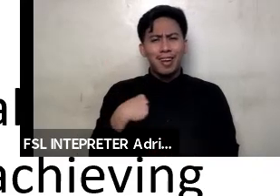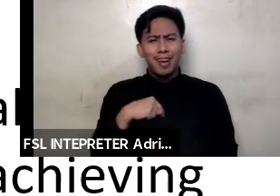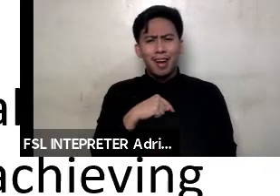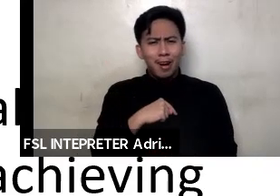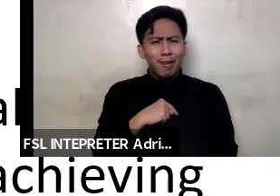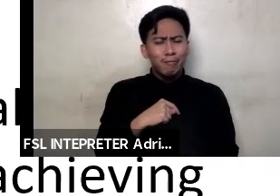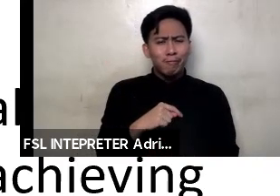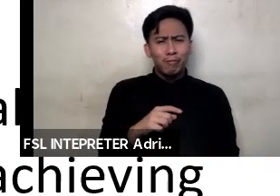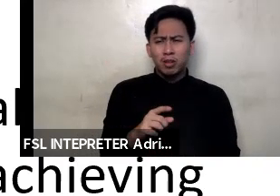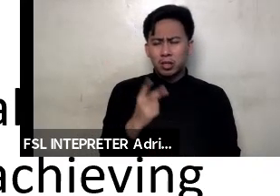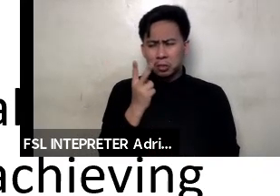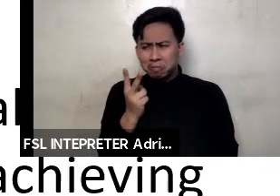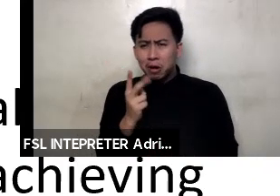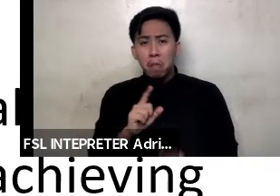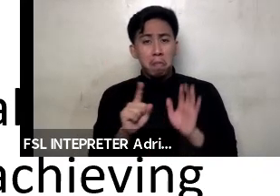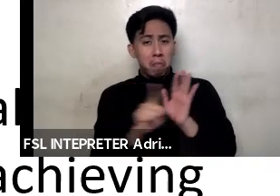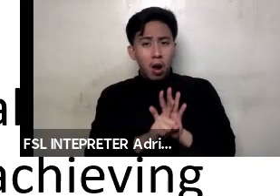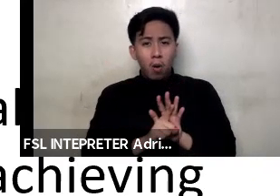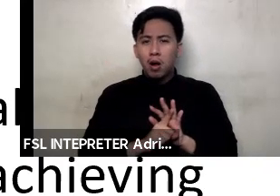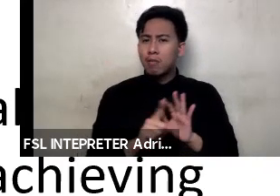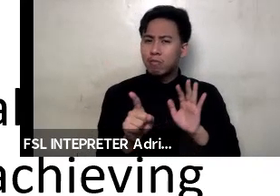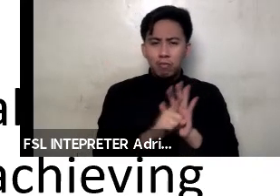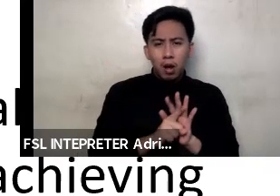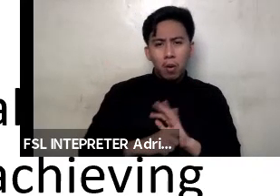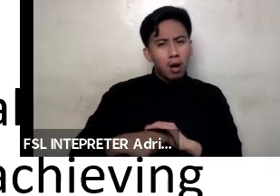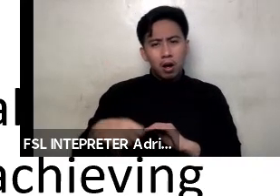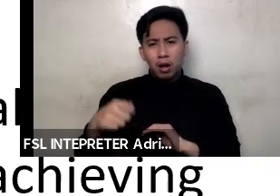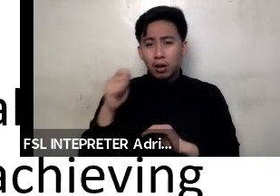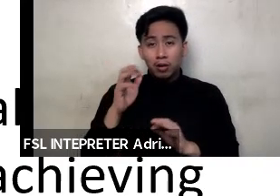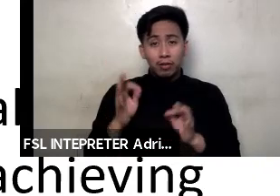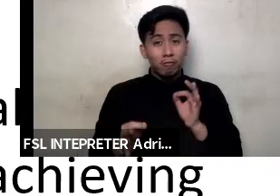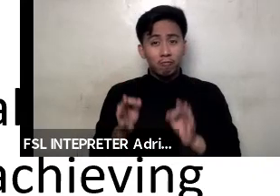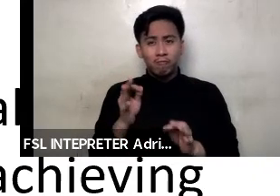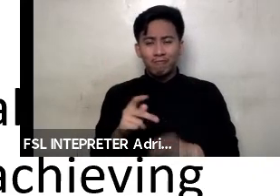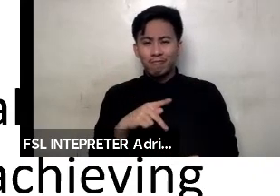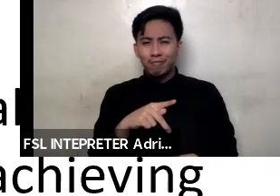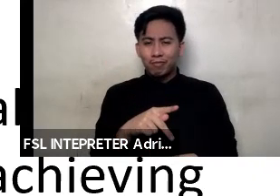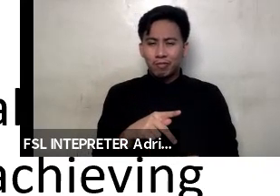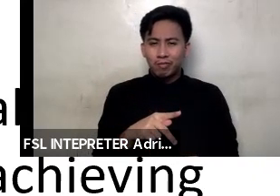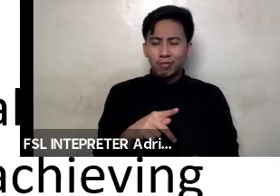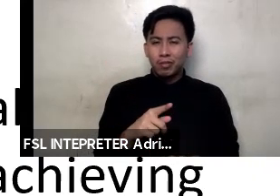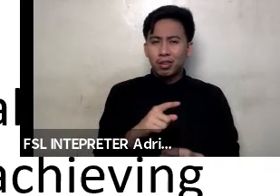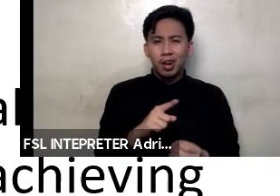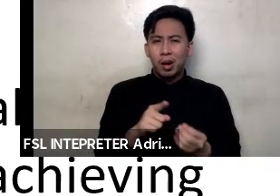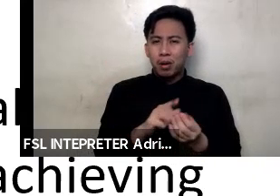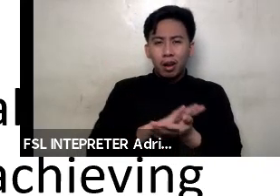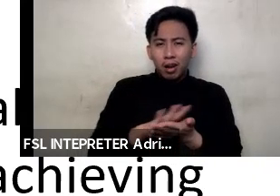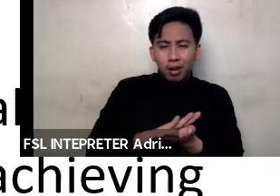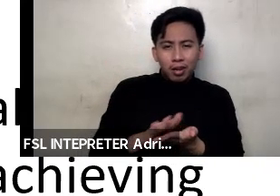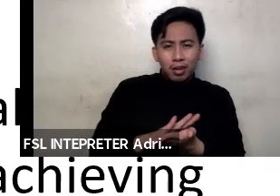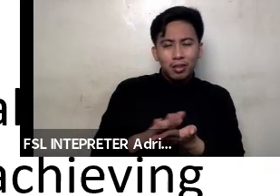na bawal, di dapat. Halimbawa, bawal maligo if may buwan ng dalaw. That's hygiene issue. Pag-aalaga ng